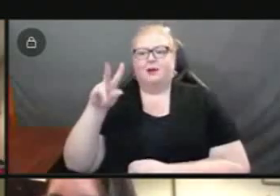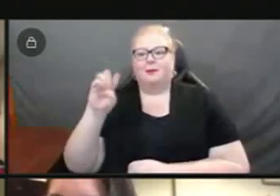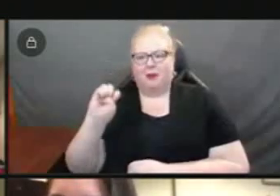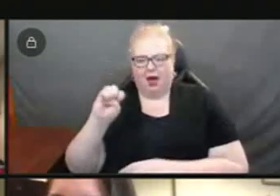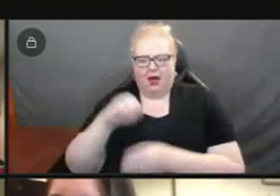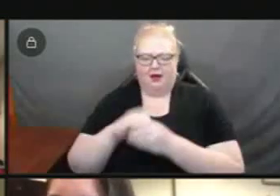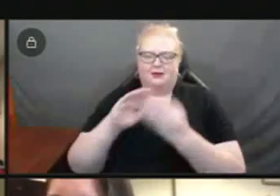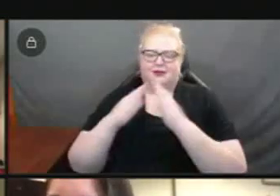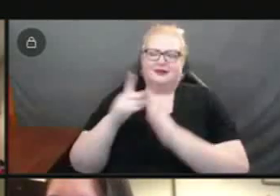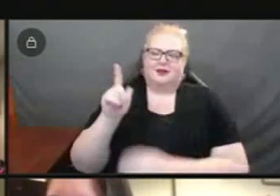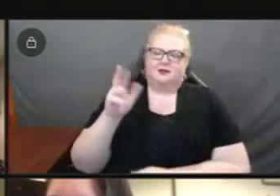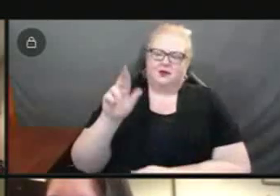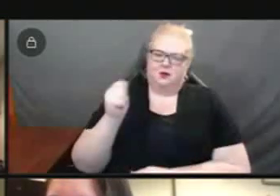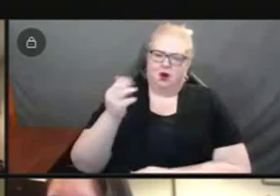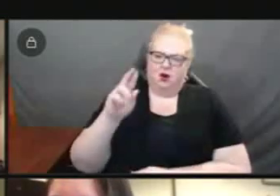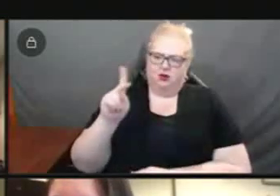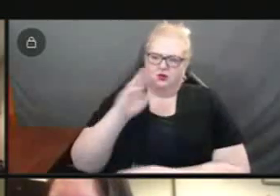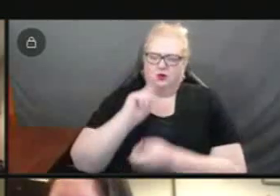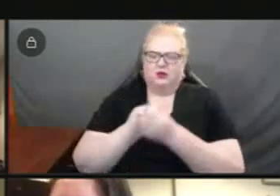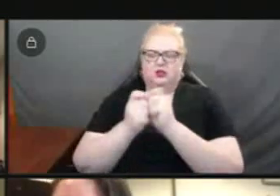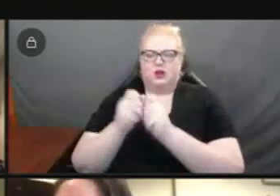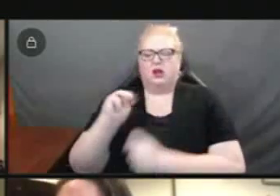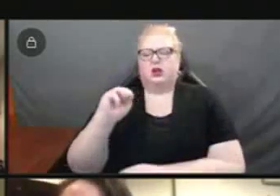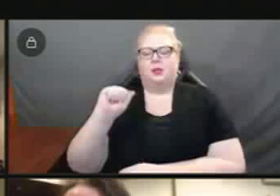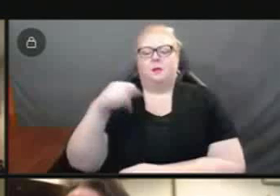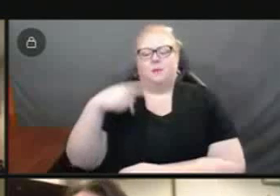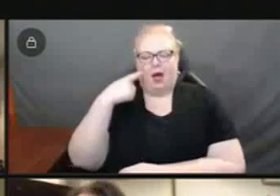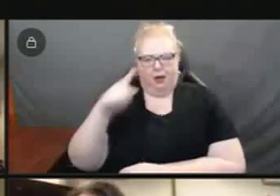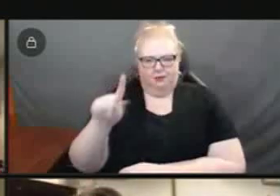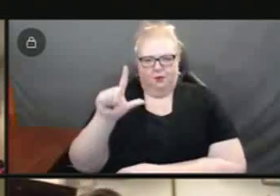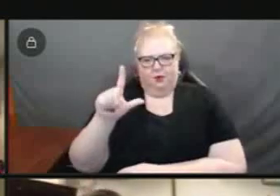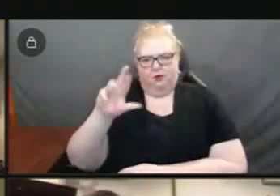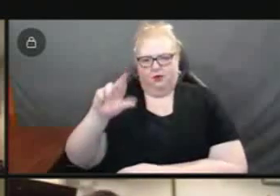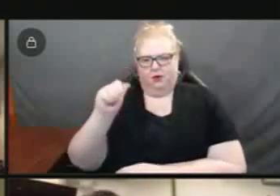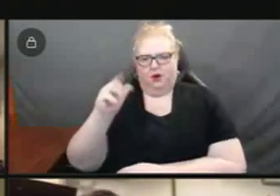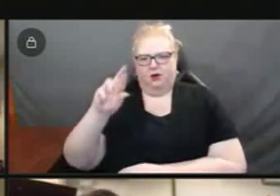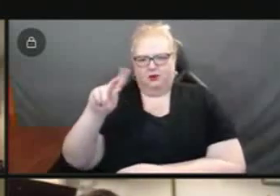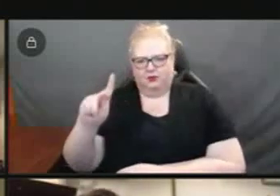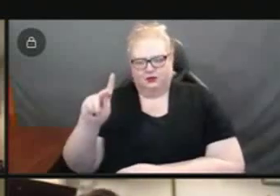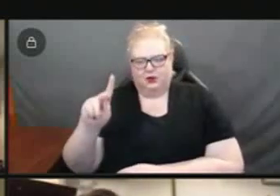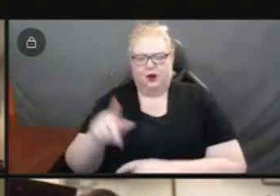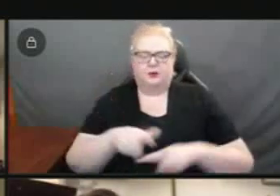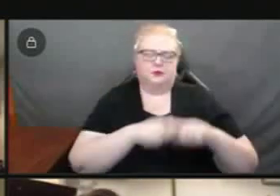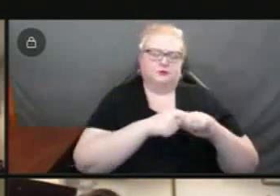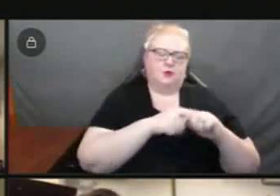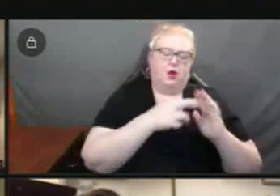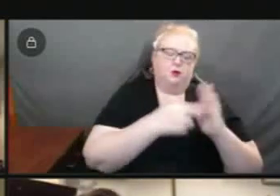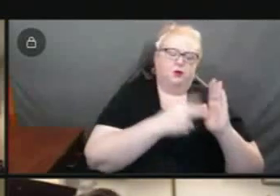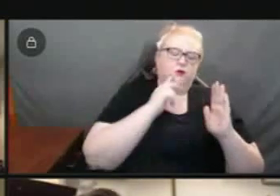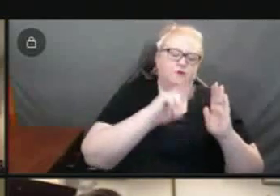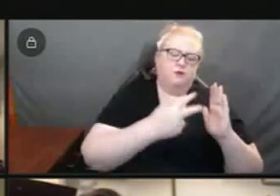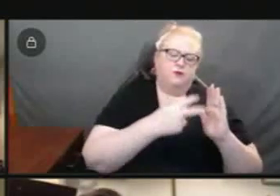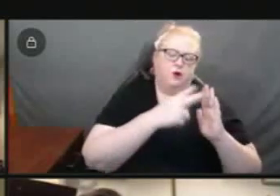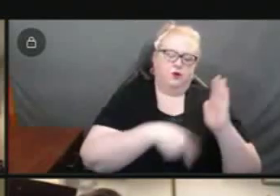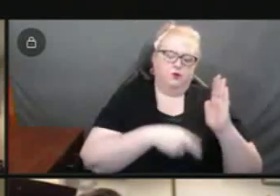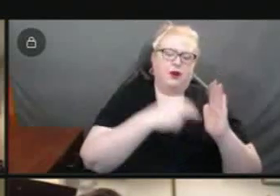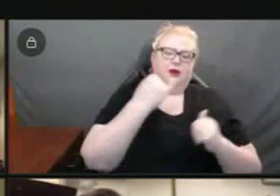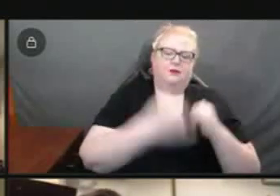and for the purposes of second reading. Move we suspend the rules and place on third and final reading? Second. There's a motion second. All